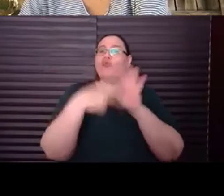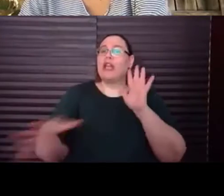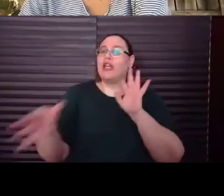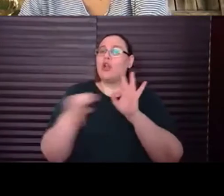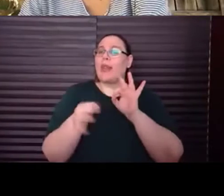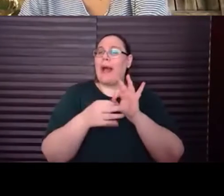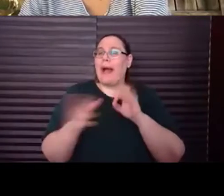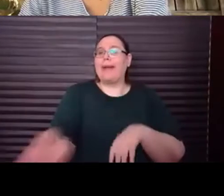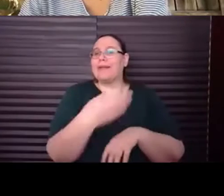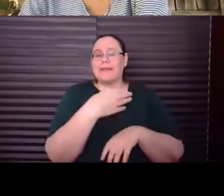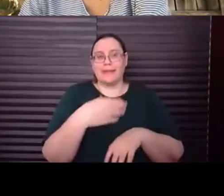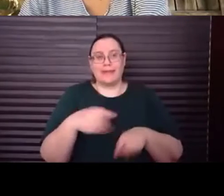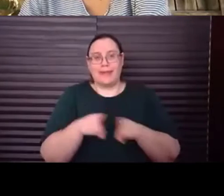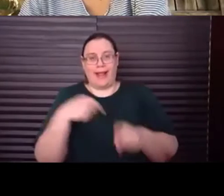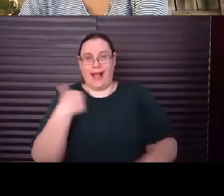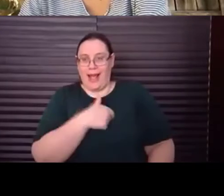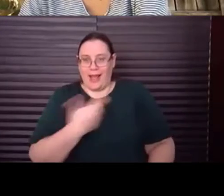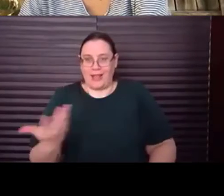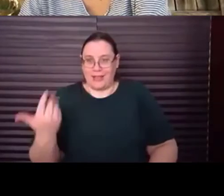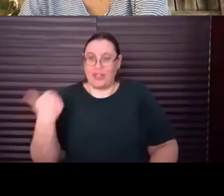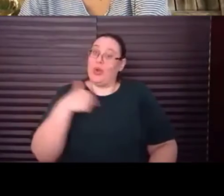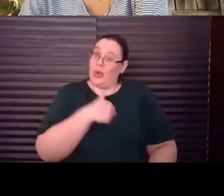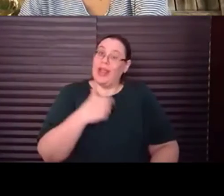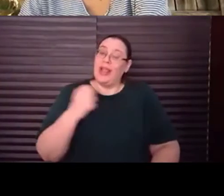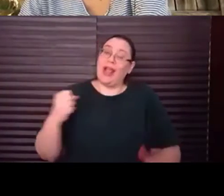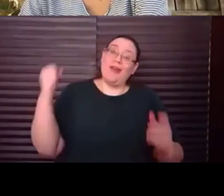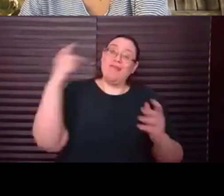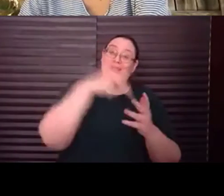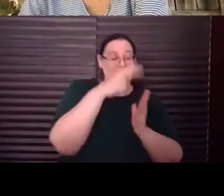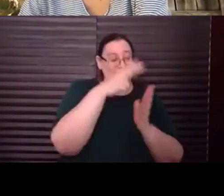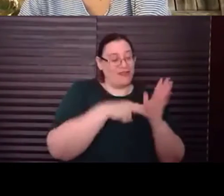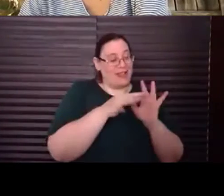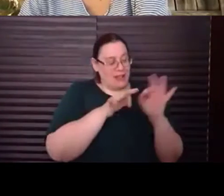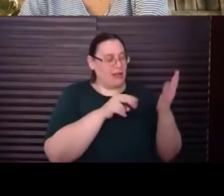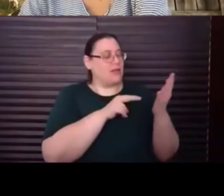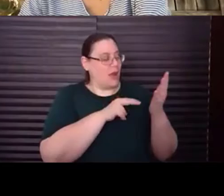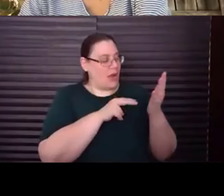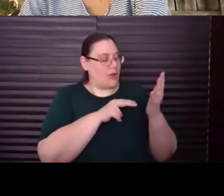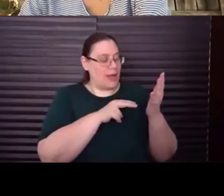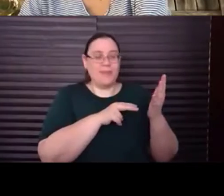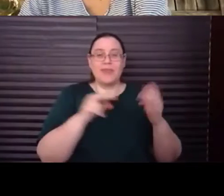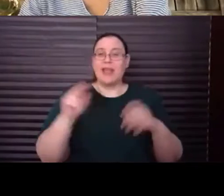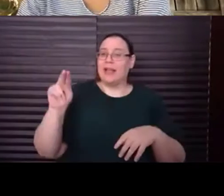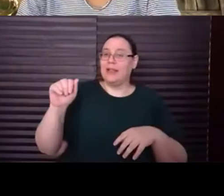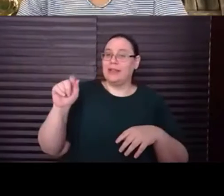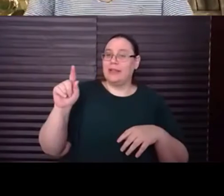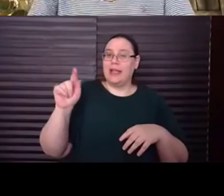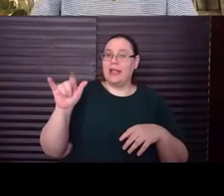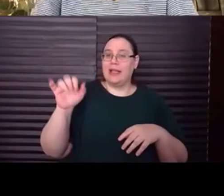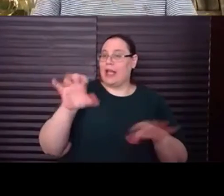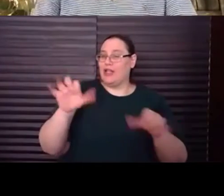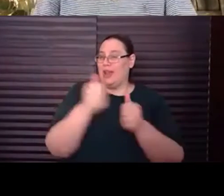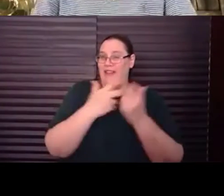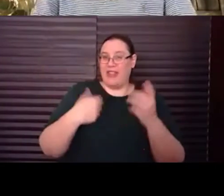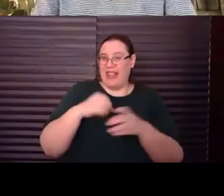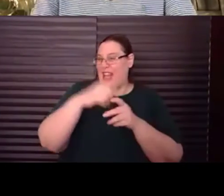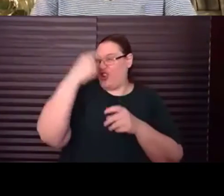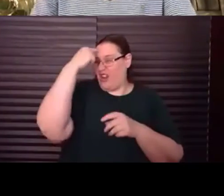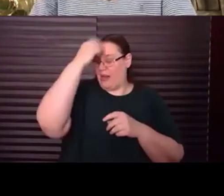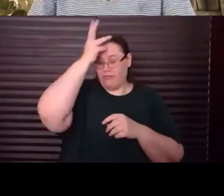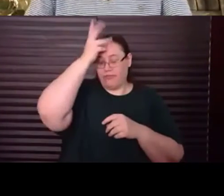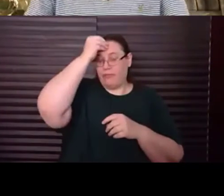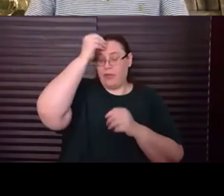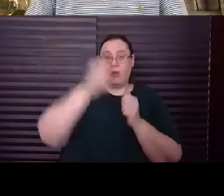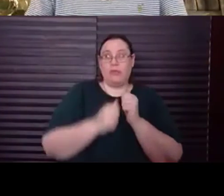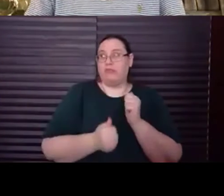know, like us, you know, like we can go back and read our lines and be like, okay, she just had to do it, and it was all in her head, and it was one of